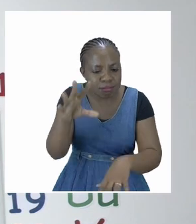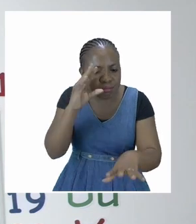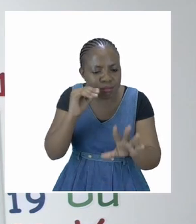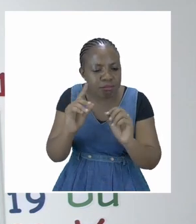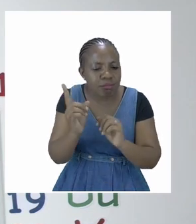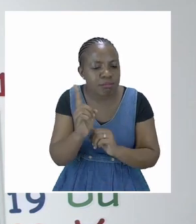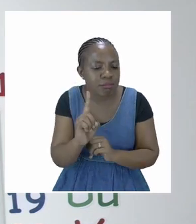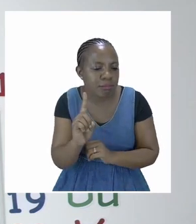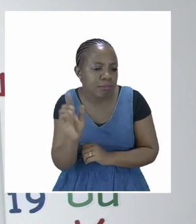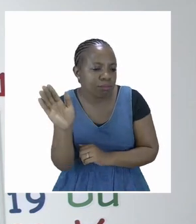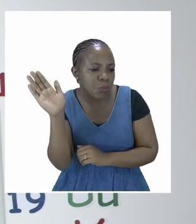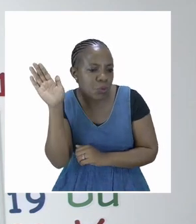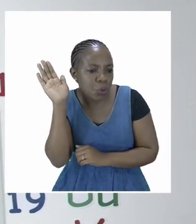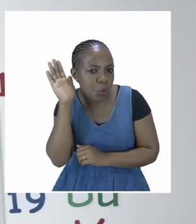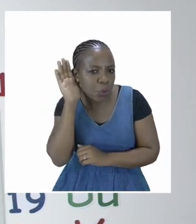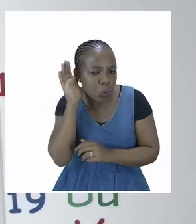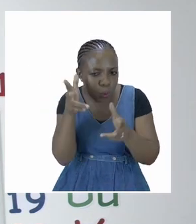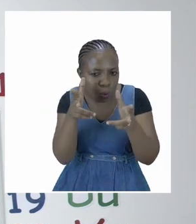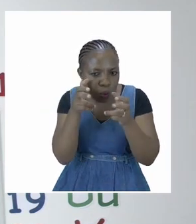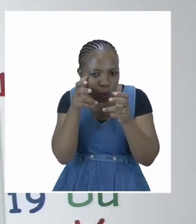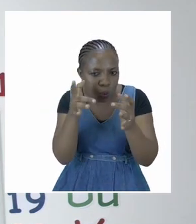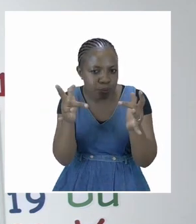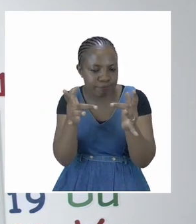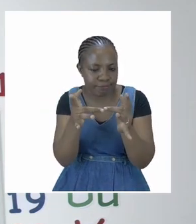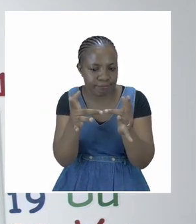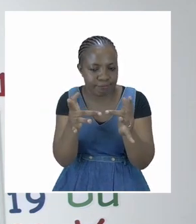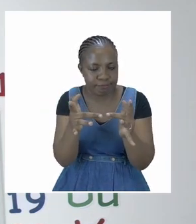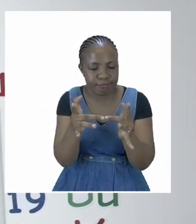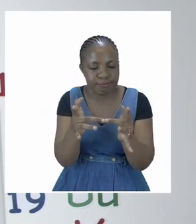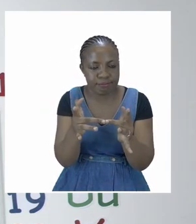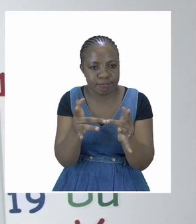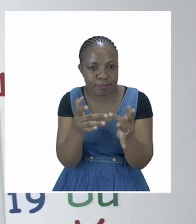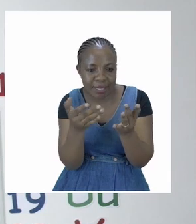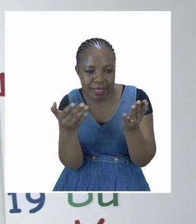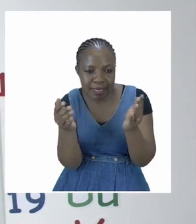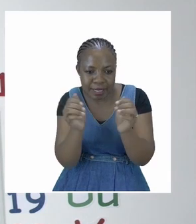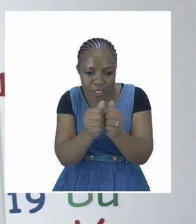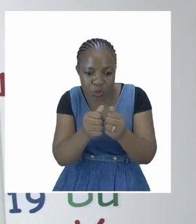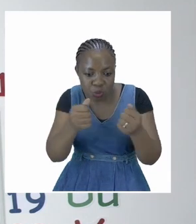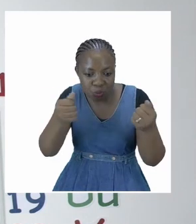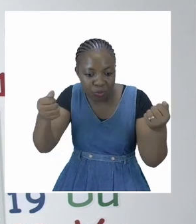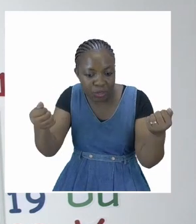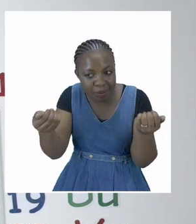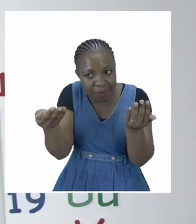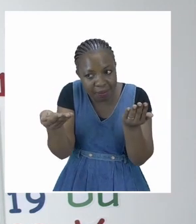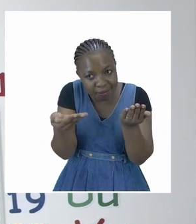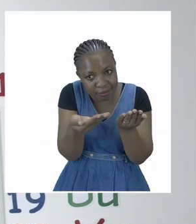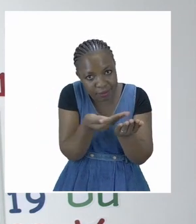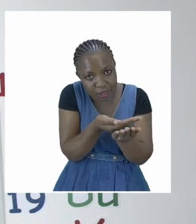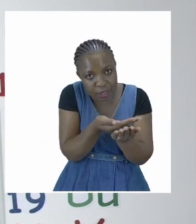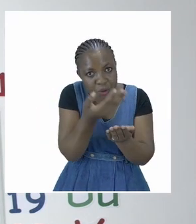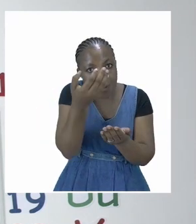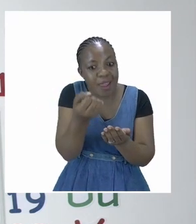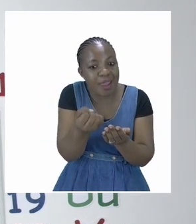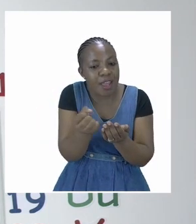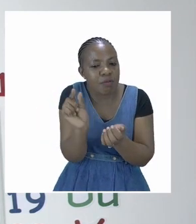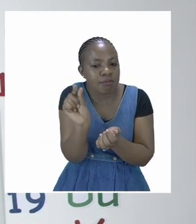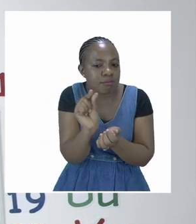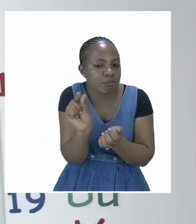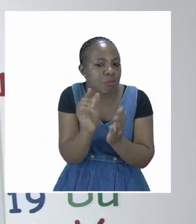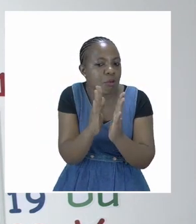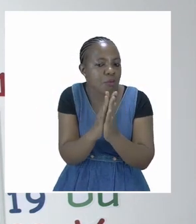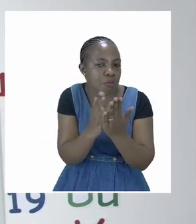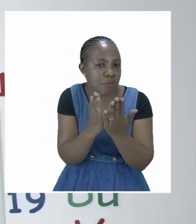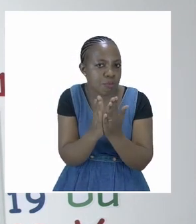or watching online. Inside the newspapers, there is an insert of the lesson